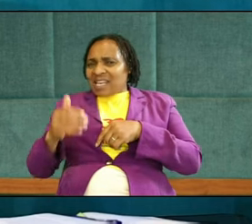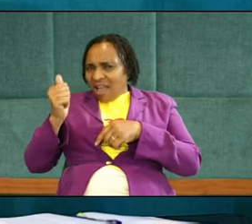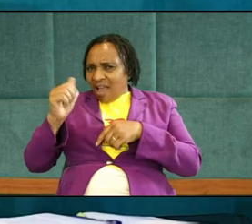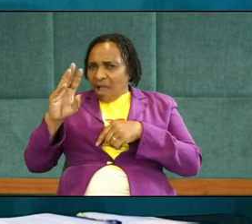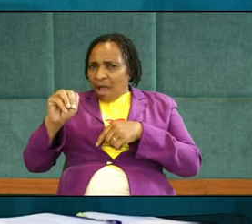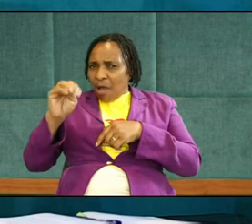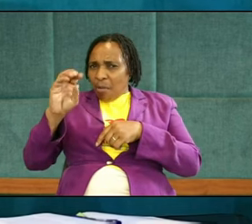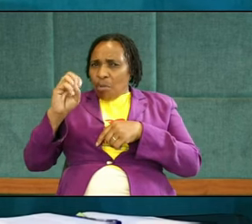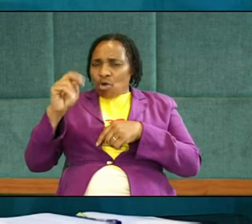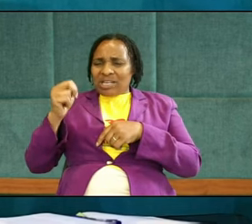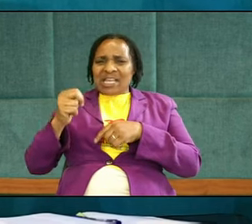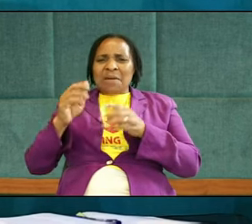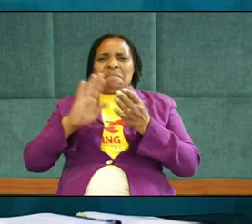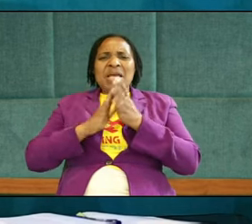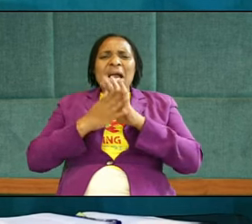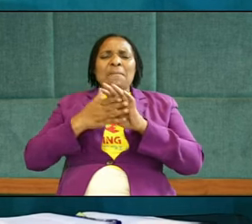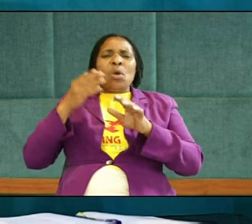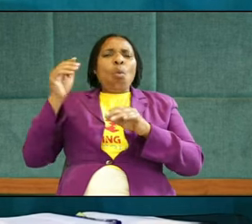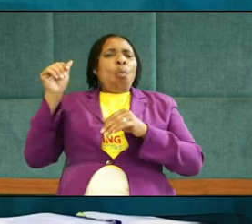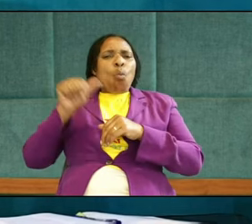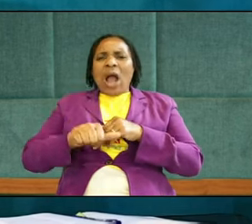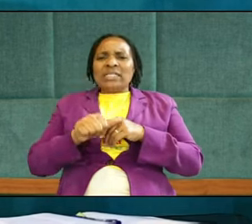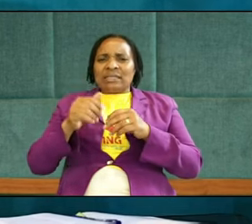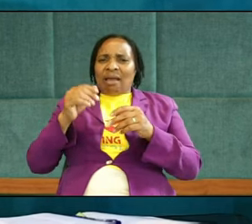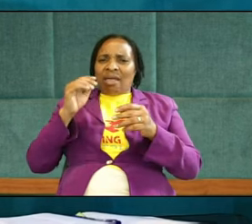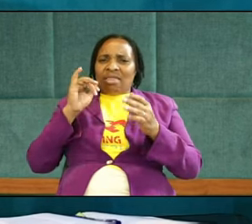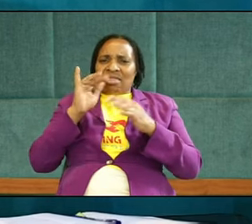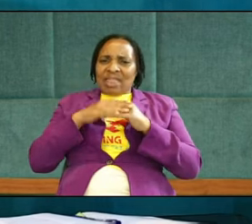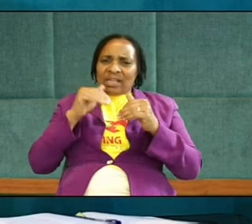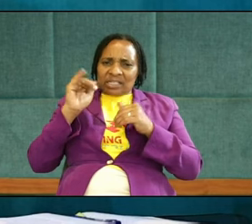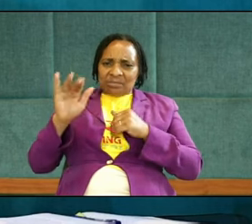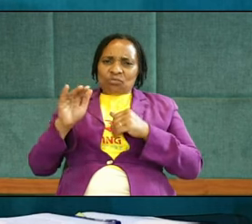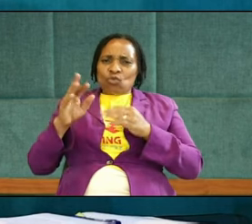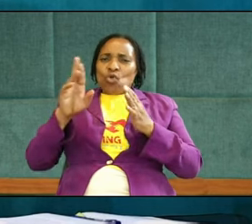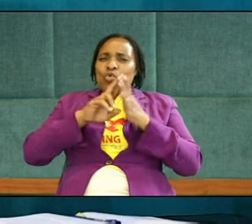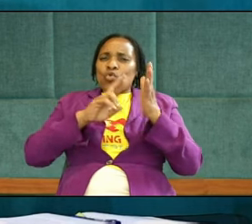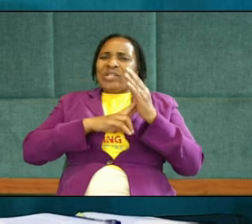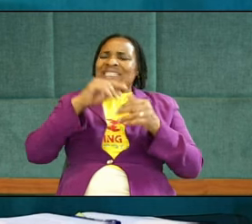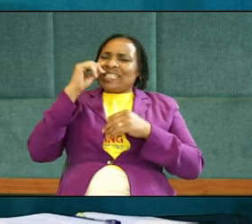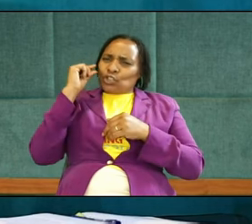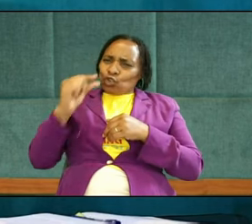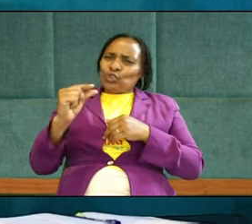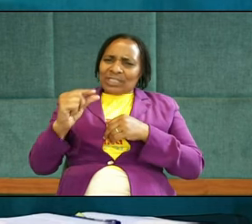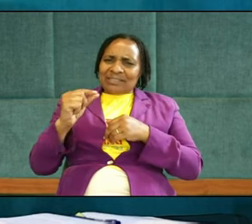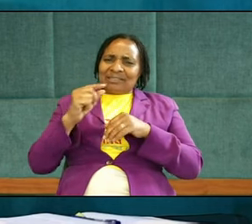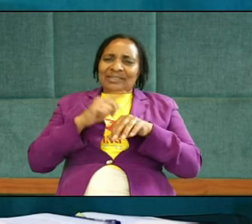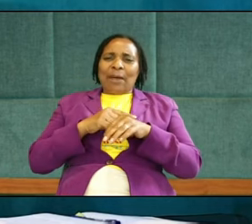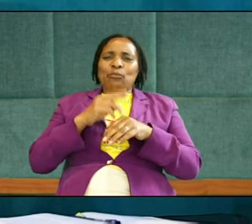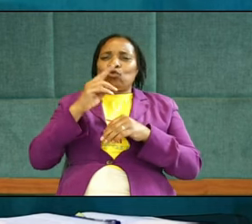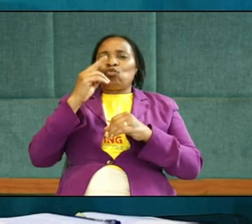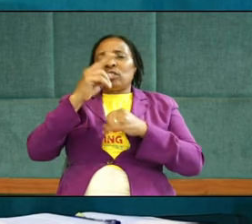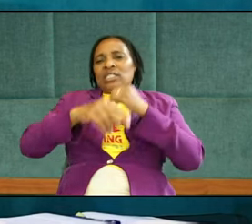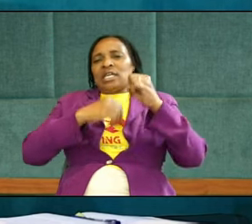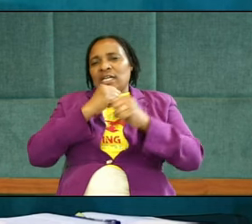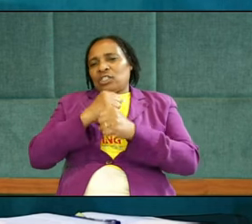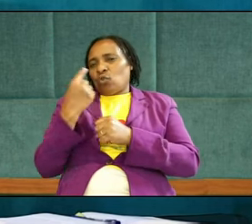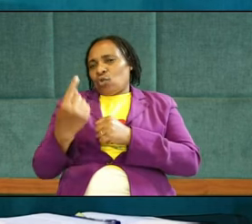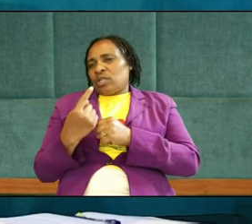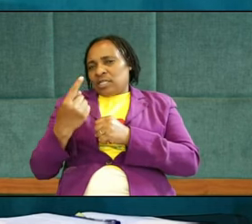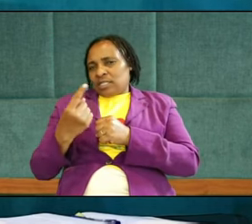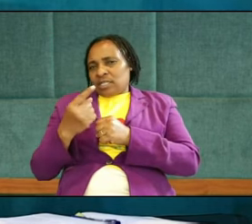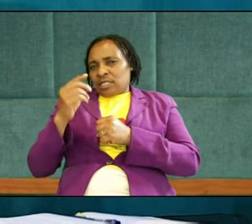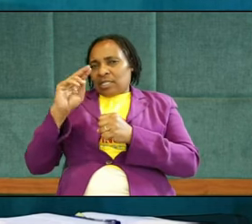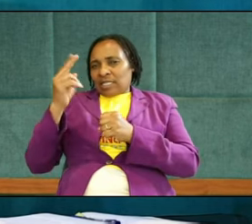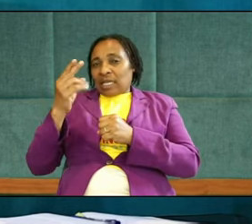son is even worse than him, okay? So his son reigns a shorter time, 2 years only. That's what we read in 2 Chronicles